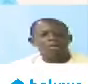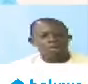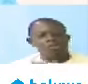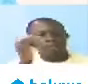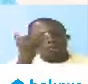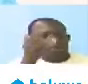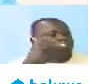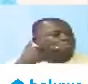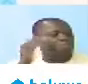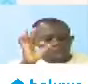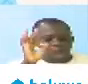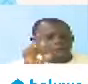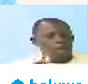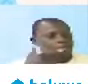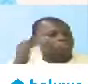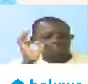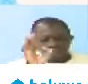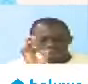Yes.